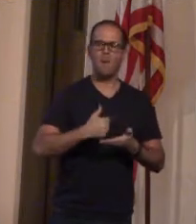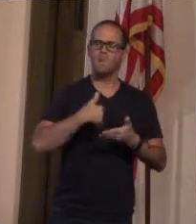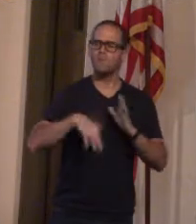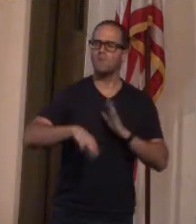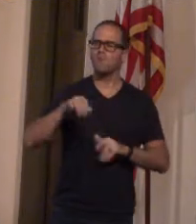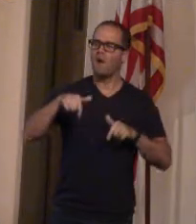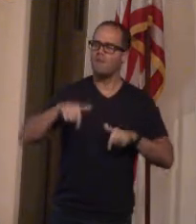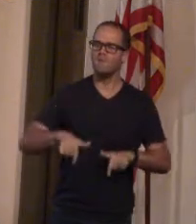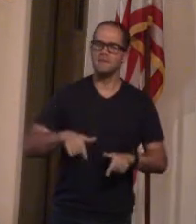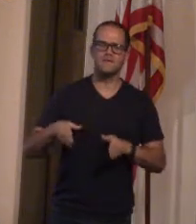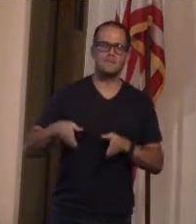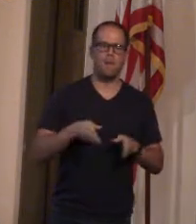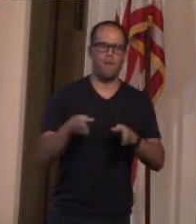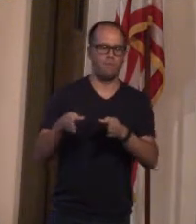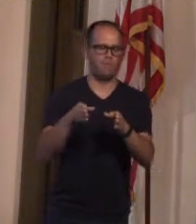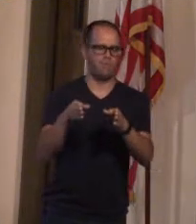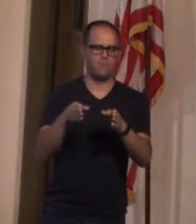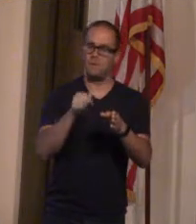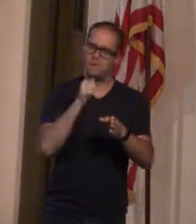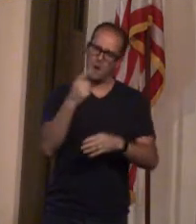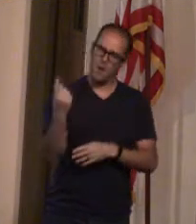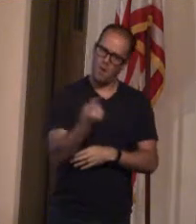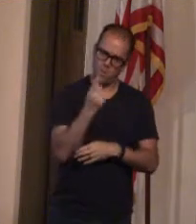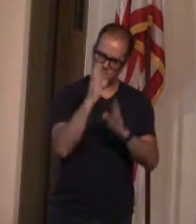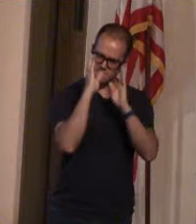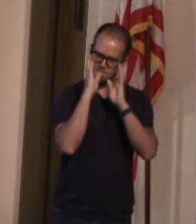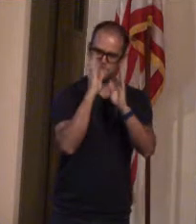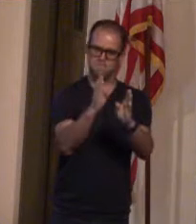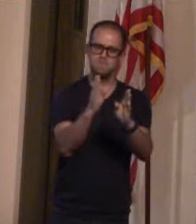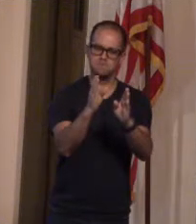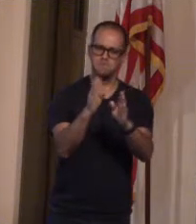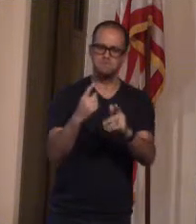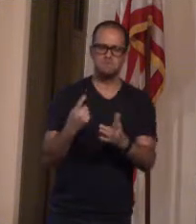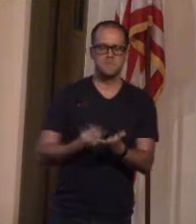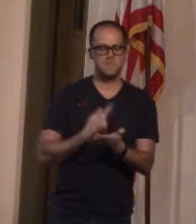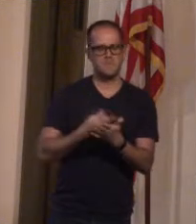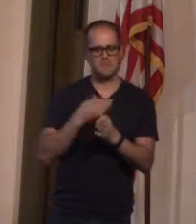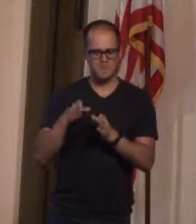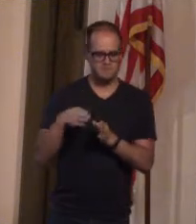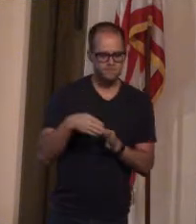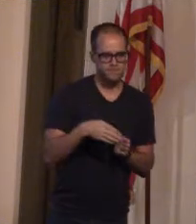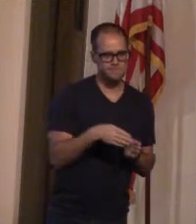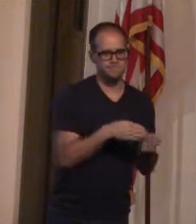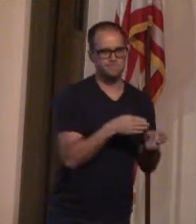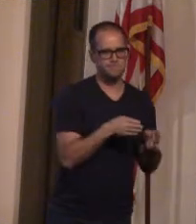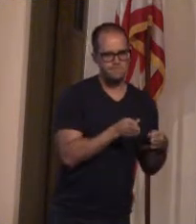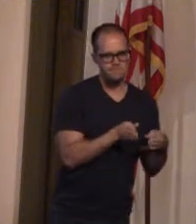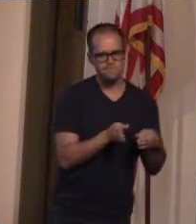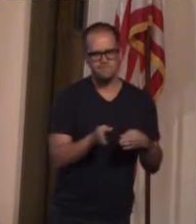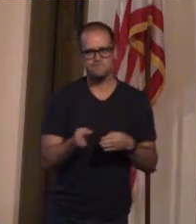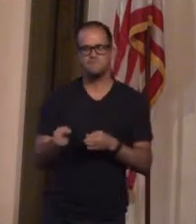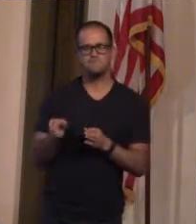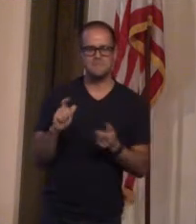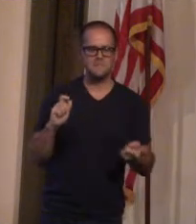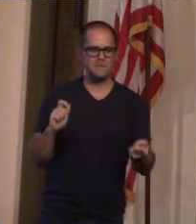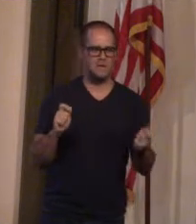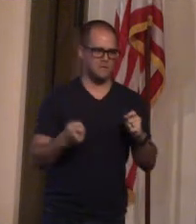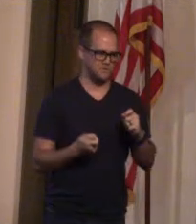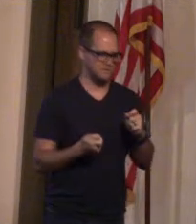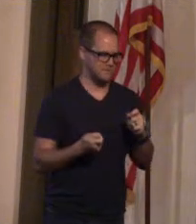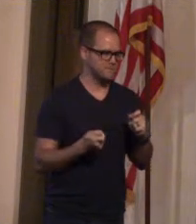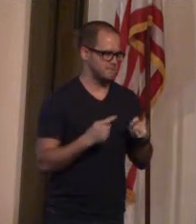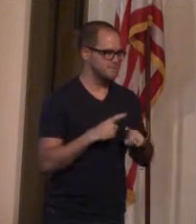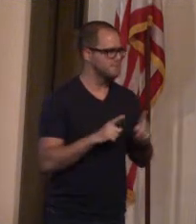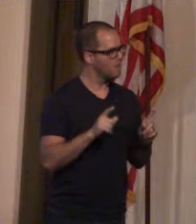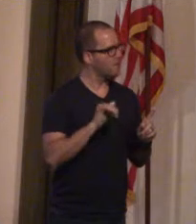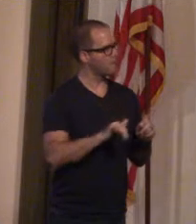Following other human-centered and spiritually centered paths helped me discover this path. This path doesn't